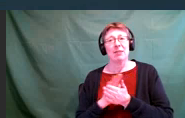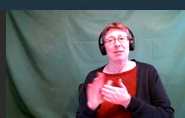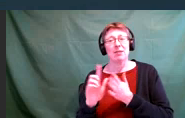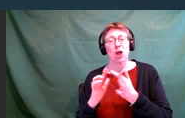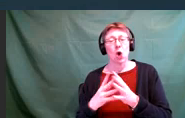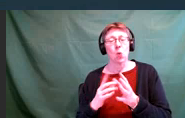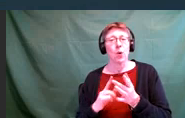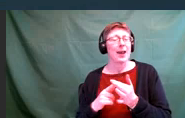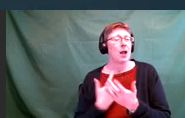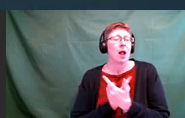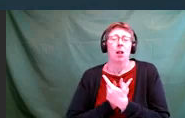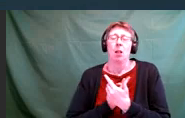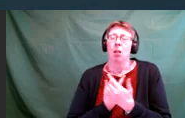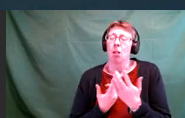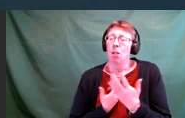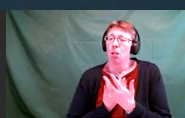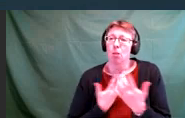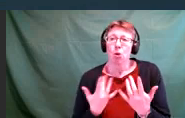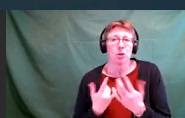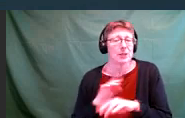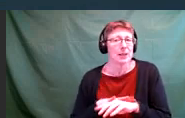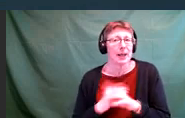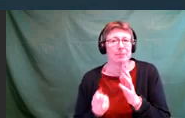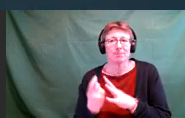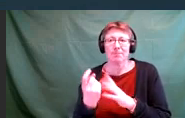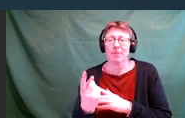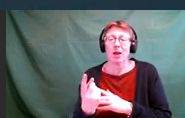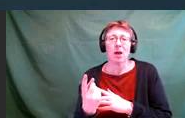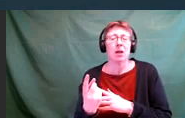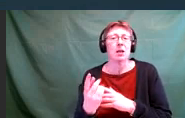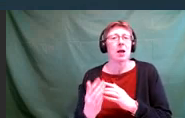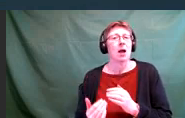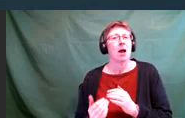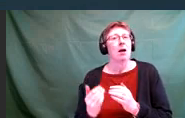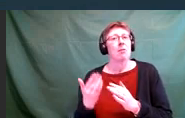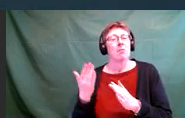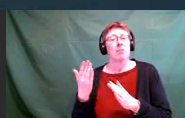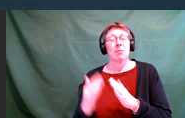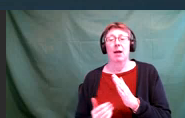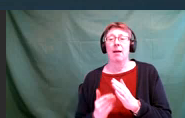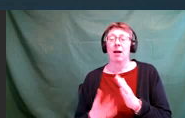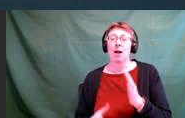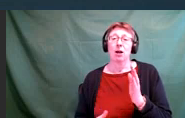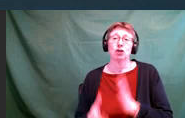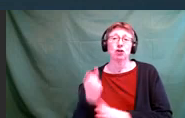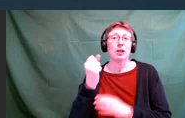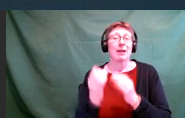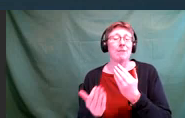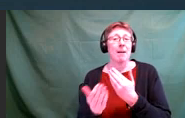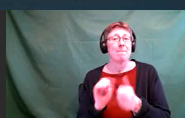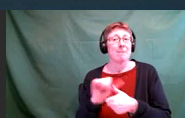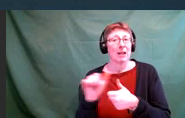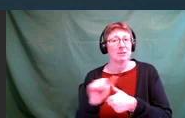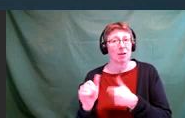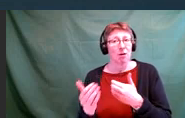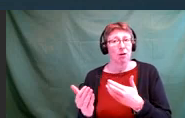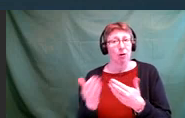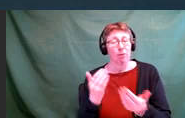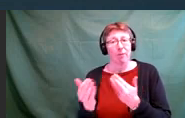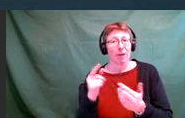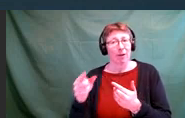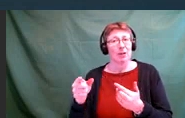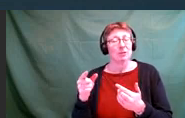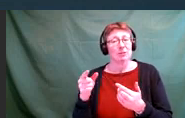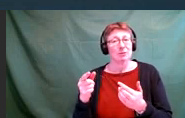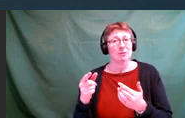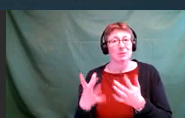on many occasions, outperforms the returns of the market on his portfolios.